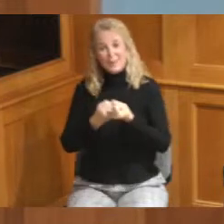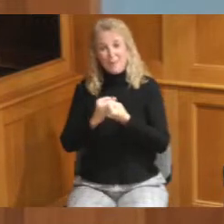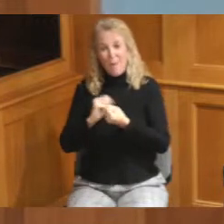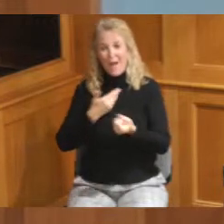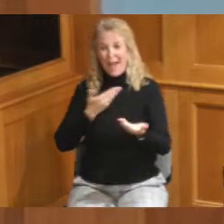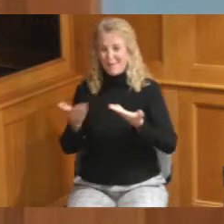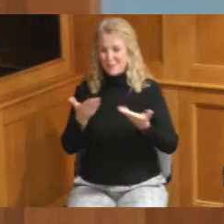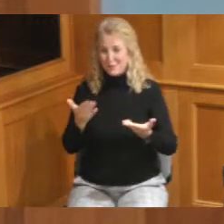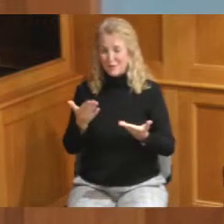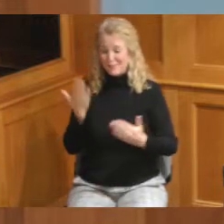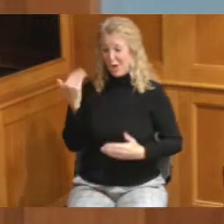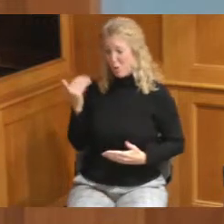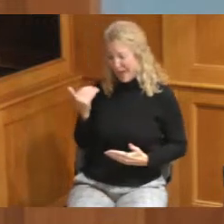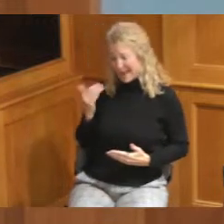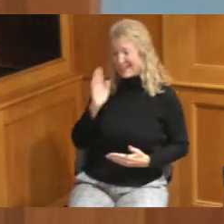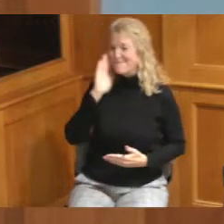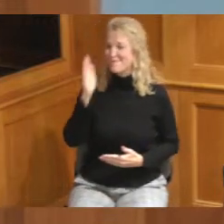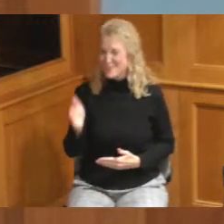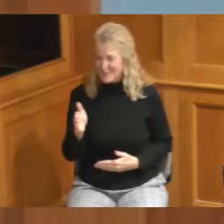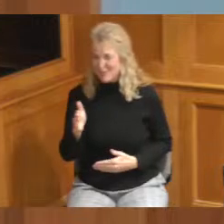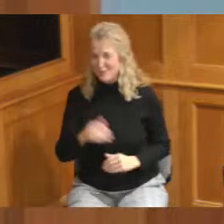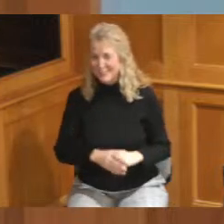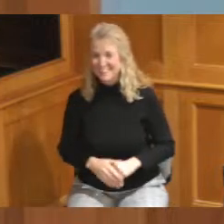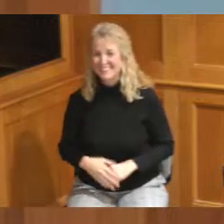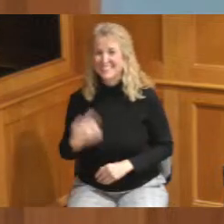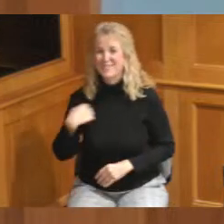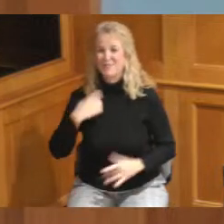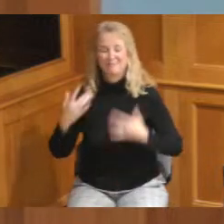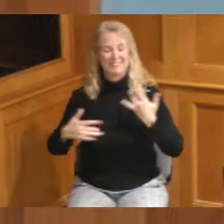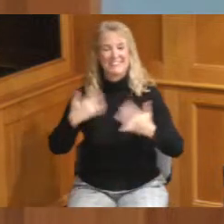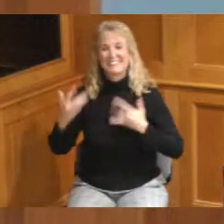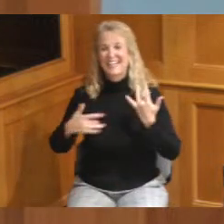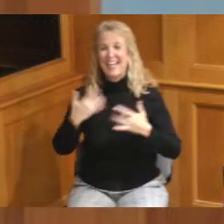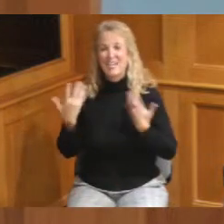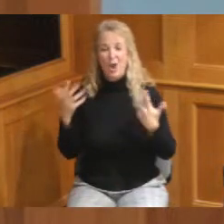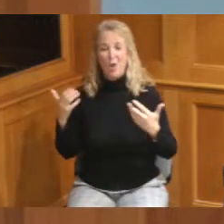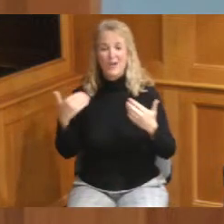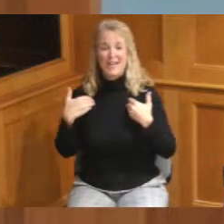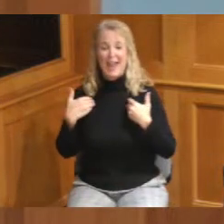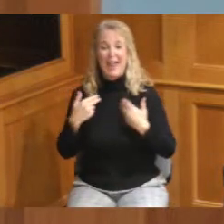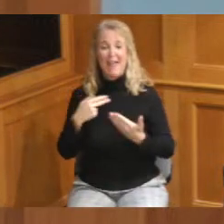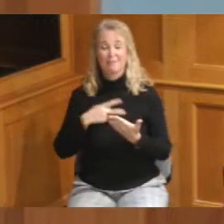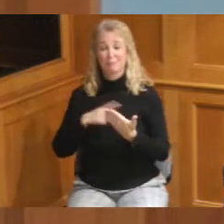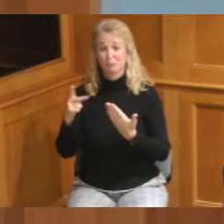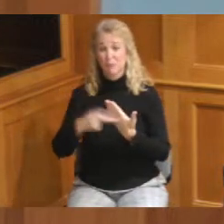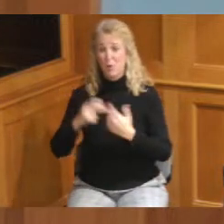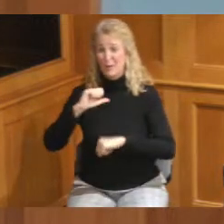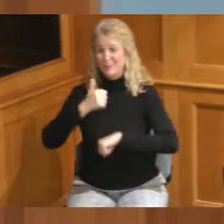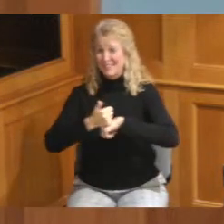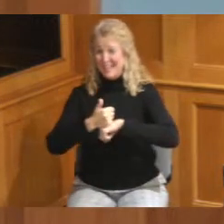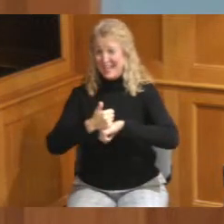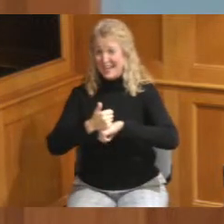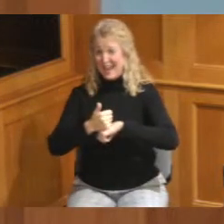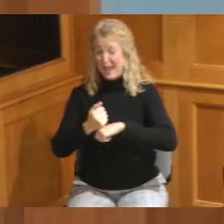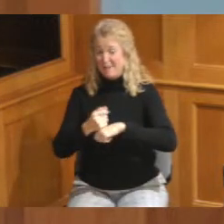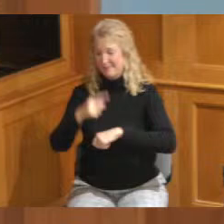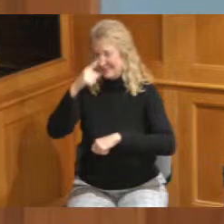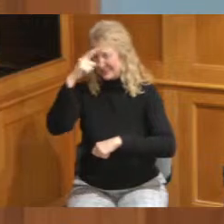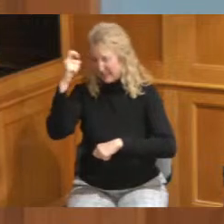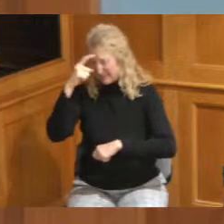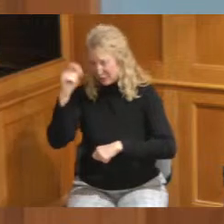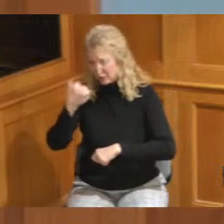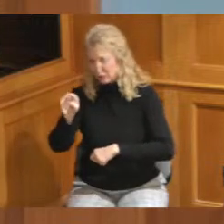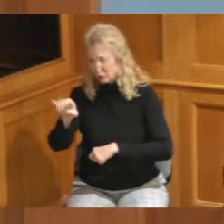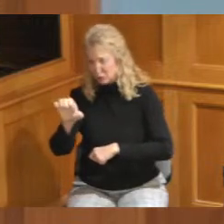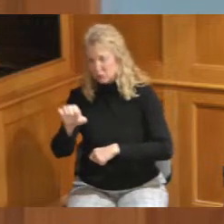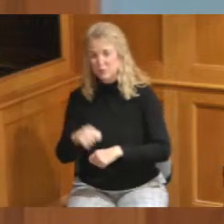we're going to have for that actual conference, which we are excited about. We already have it set for this next June coming up.